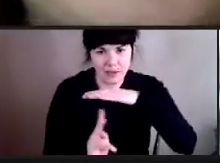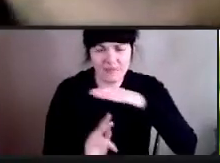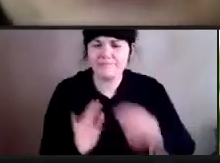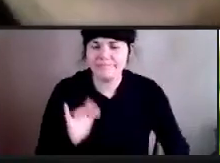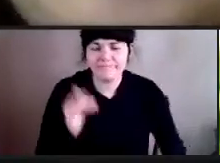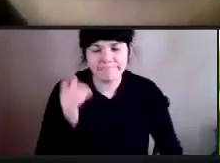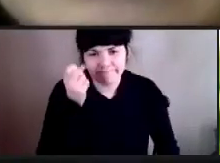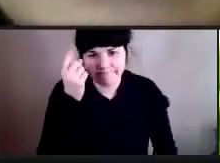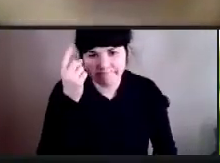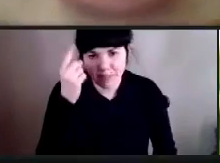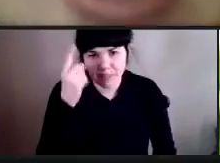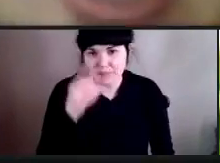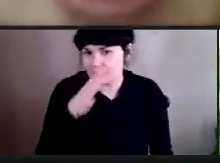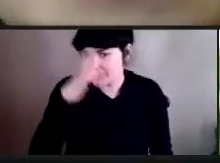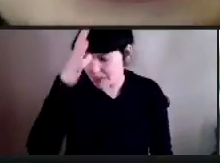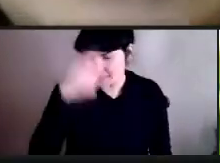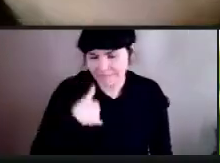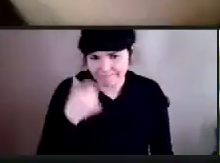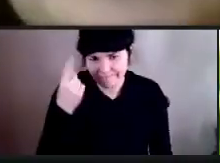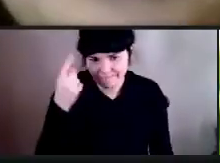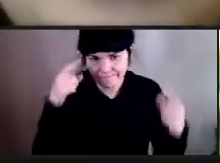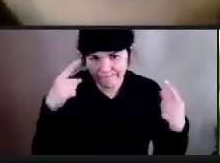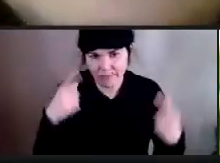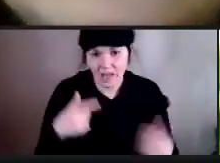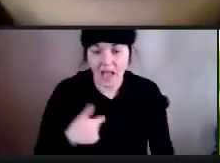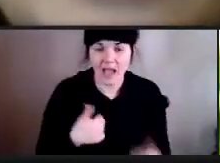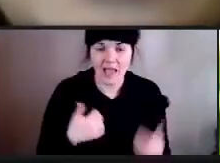and a first grader. So,